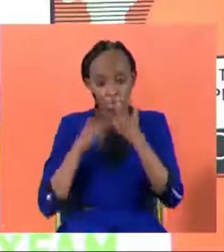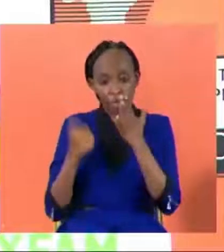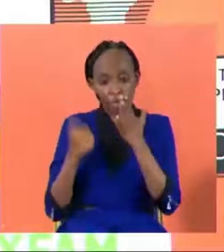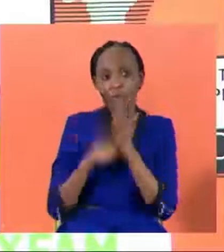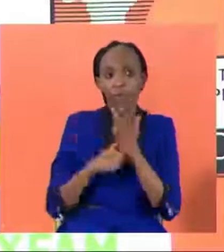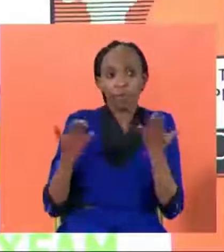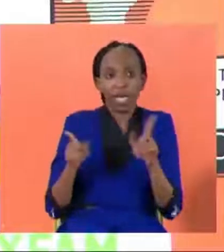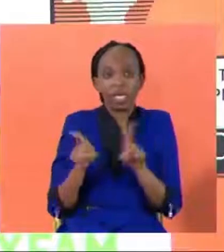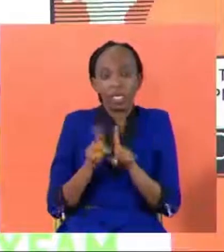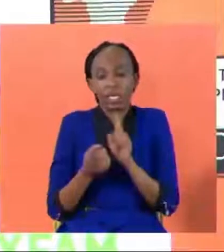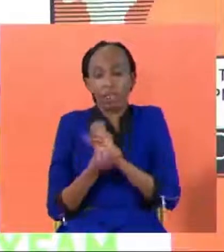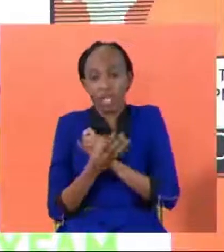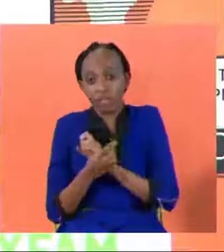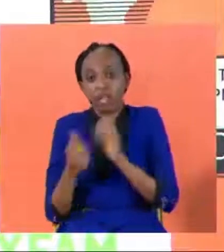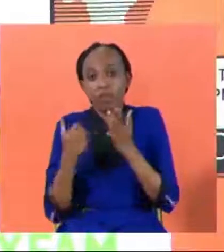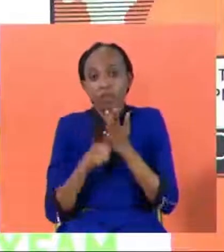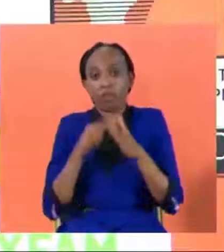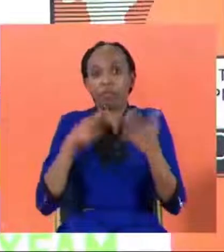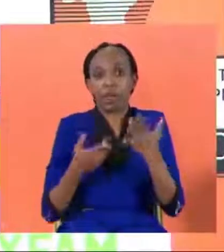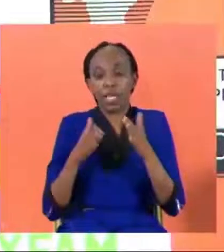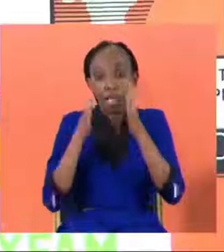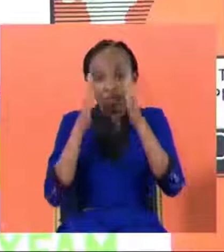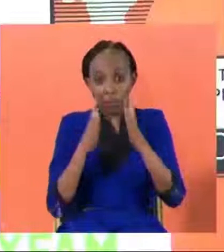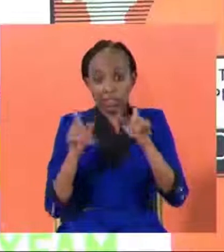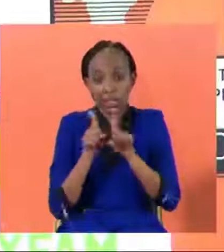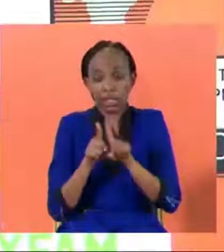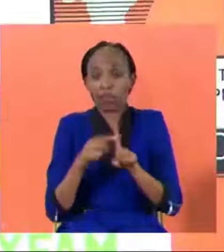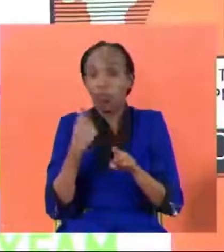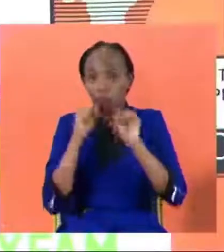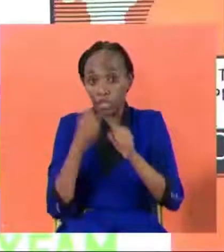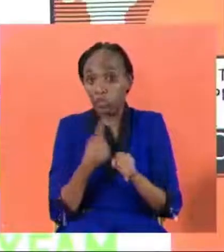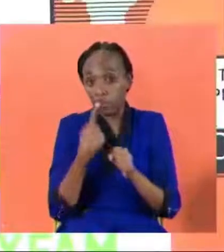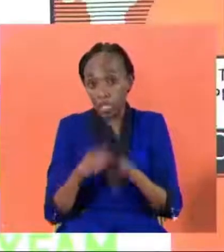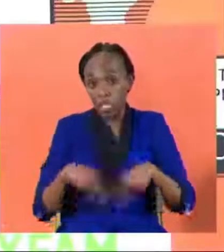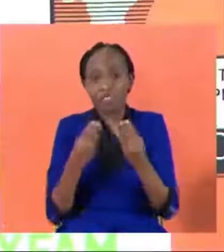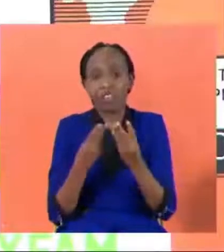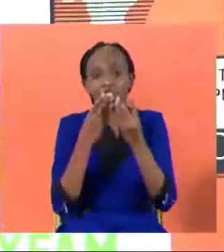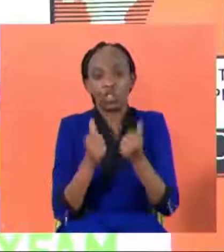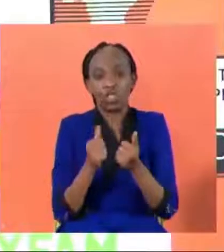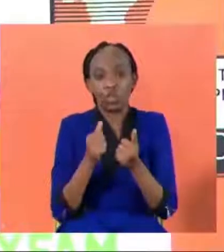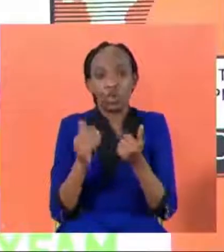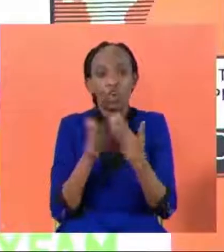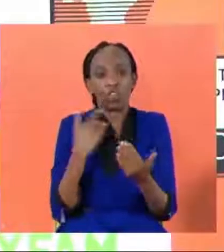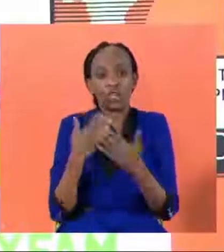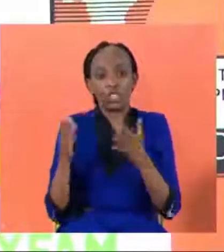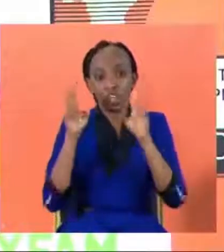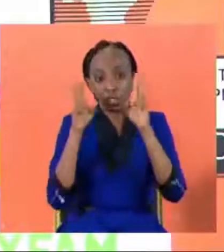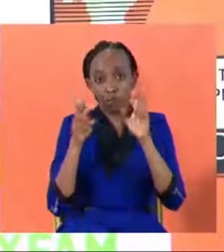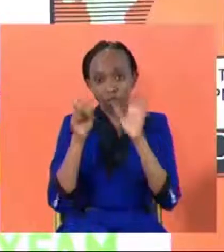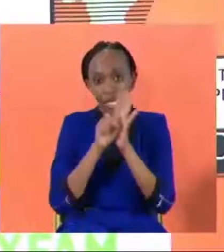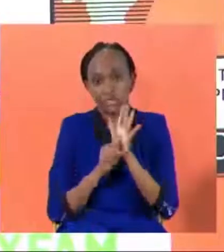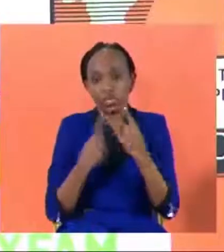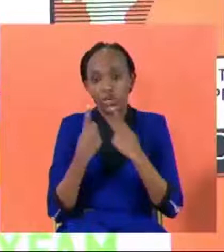is and explain what the problem is, and somebody who's able to tell the solutions, to give the solutions of whatever topic and issue that